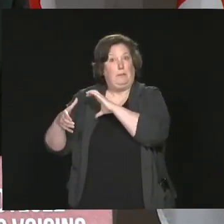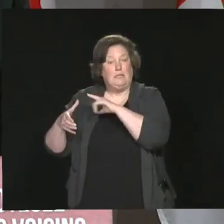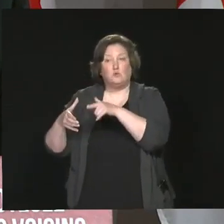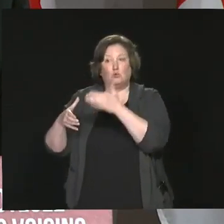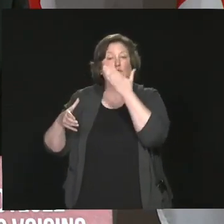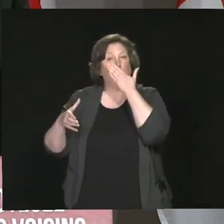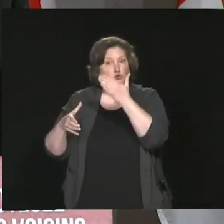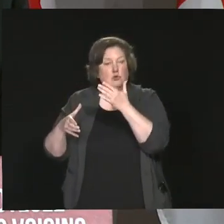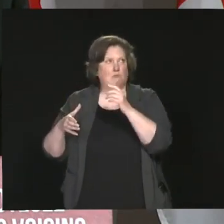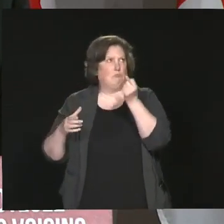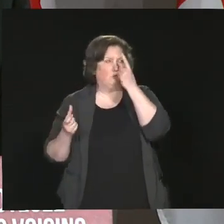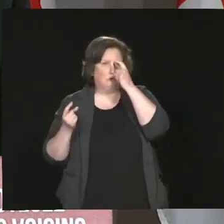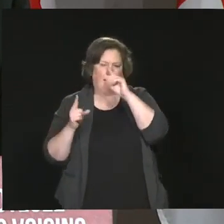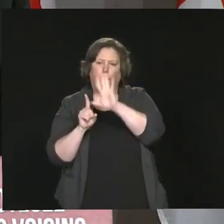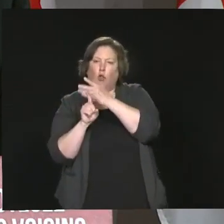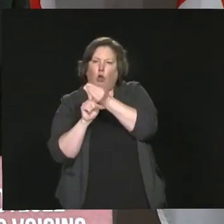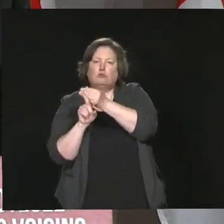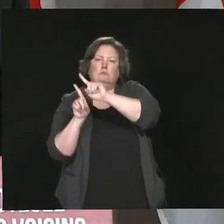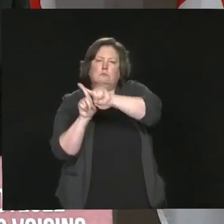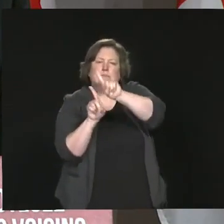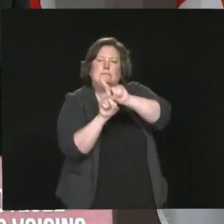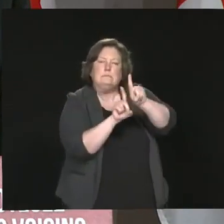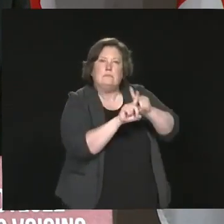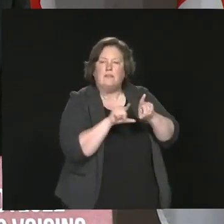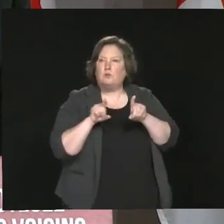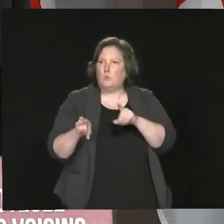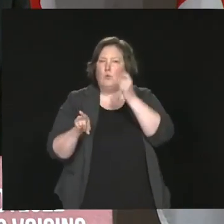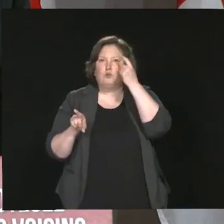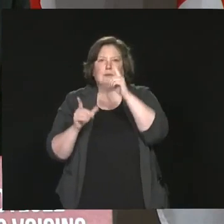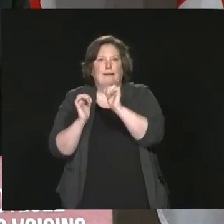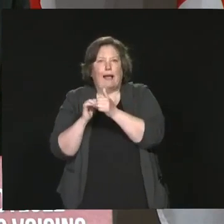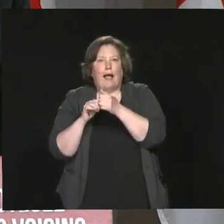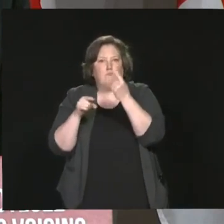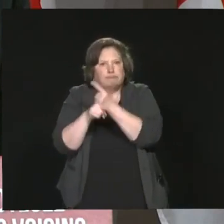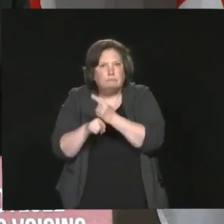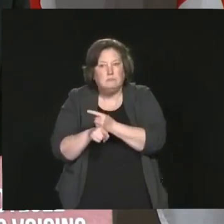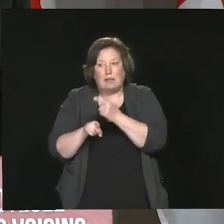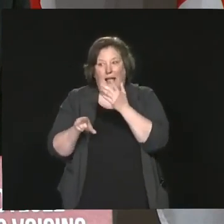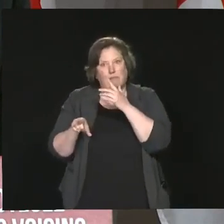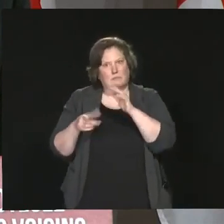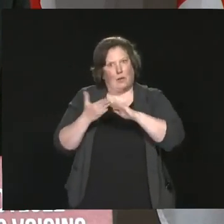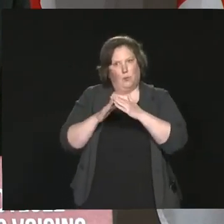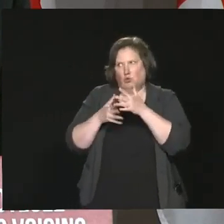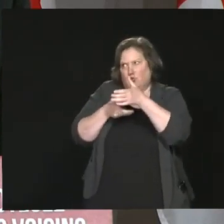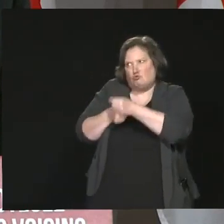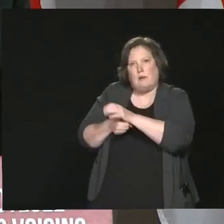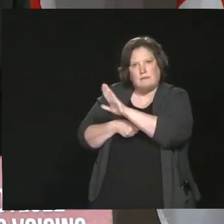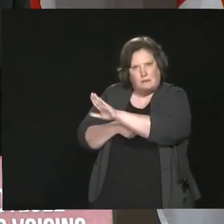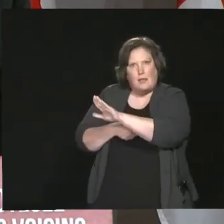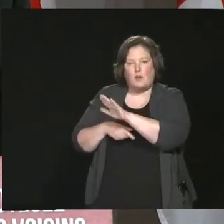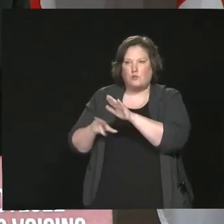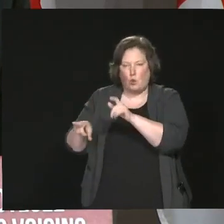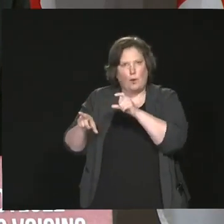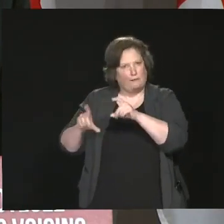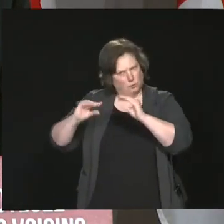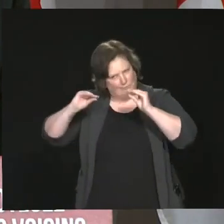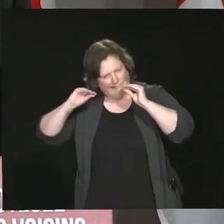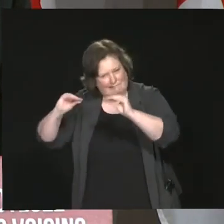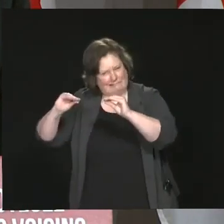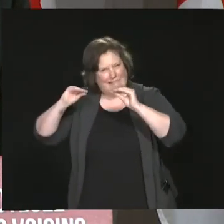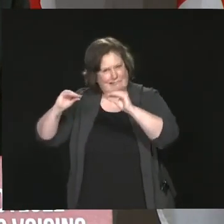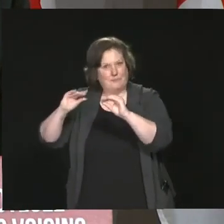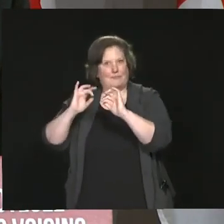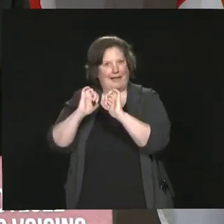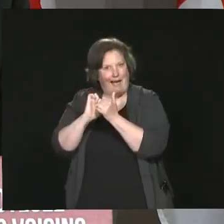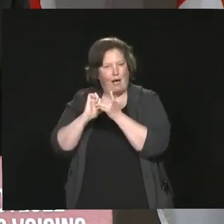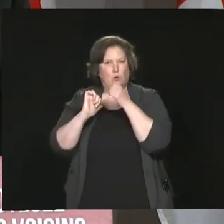and trusted by a community to provide those services in an appropriate way, in a bias-free way, in a professional way. And